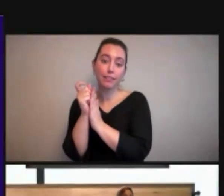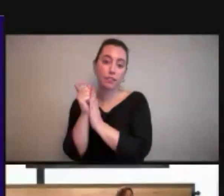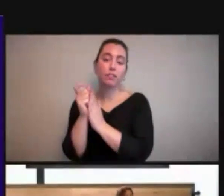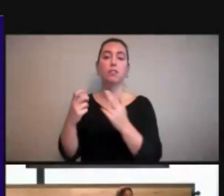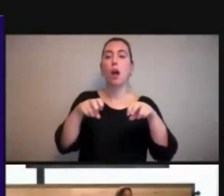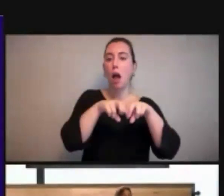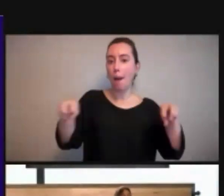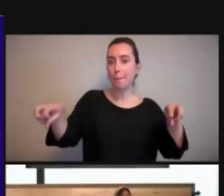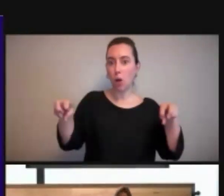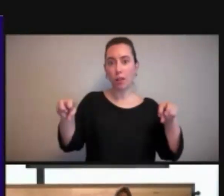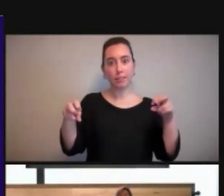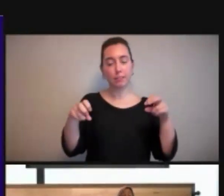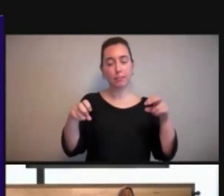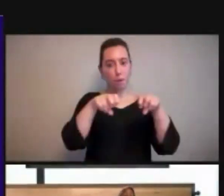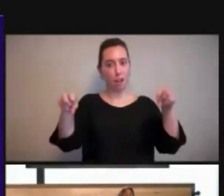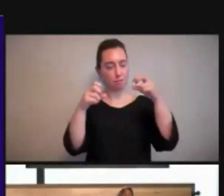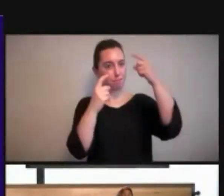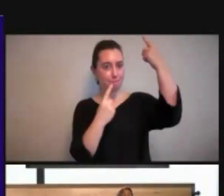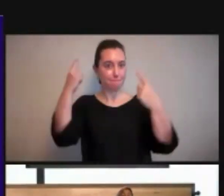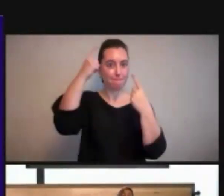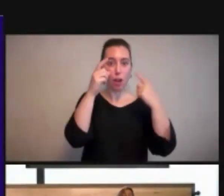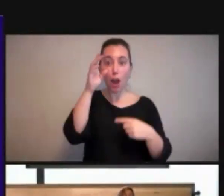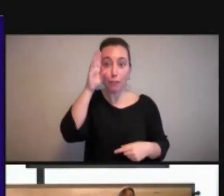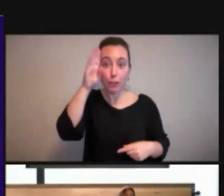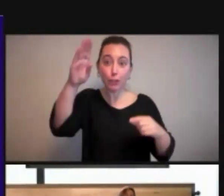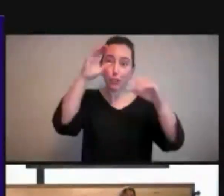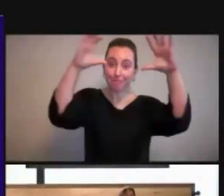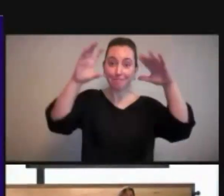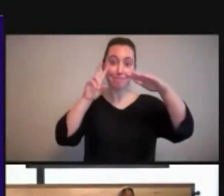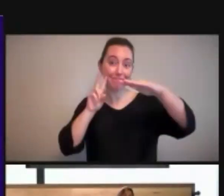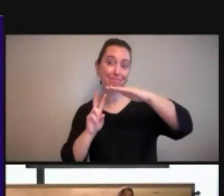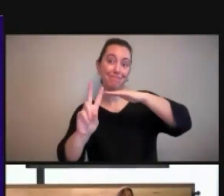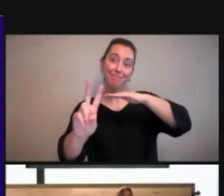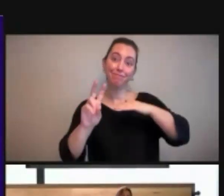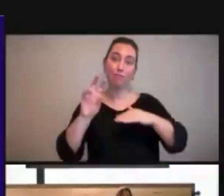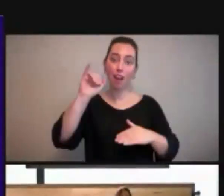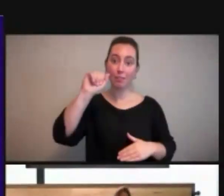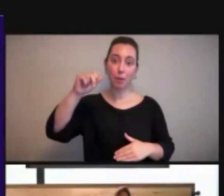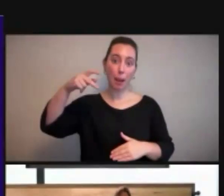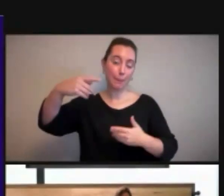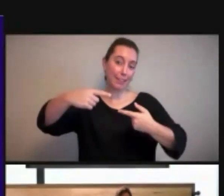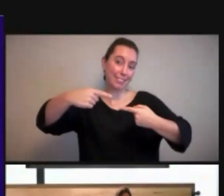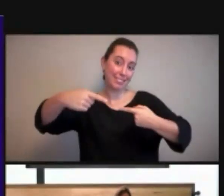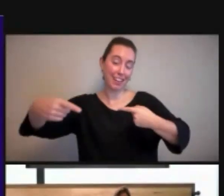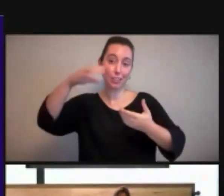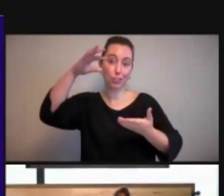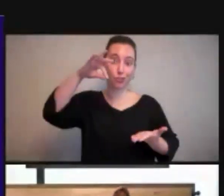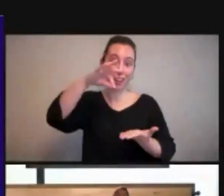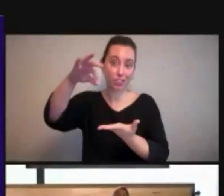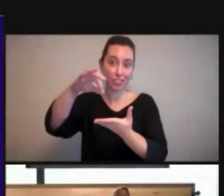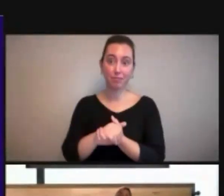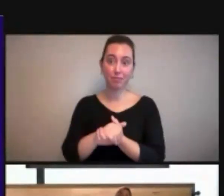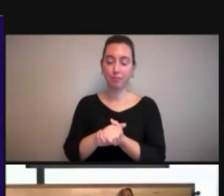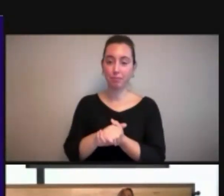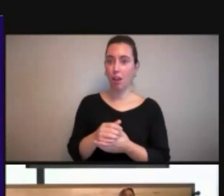the future of, or the next steps, what's in the strategy for IAAP moving forward. And somebody's telling me